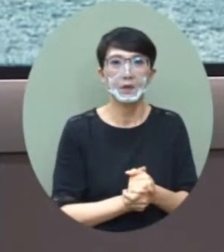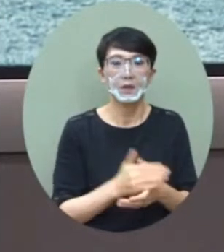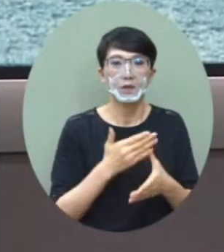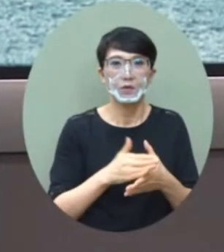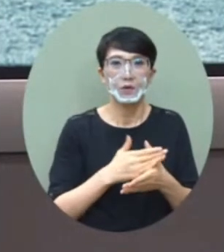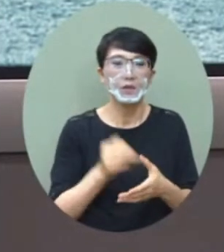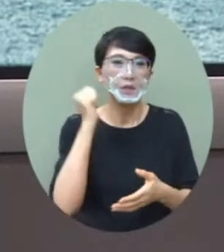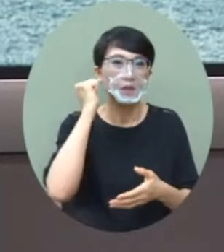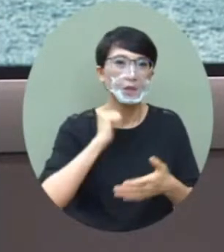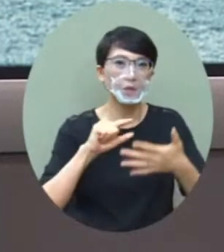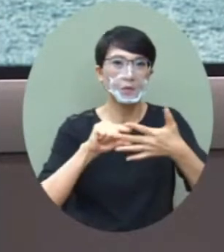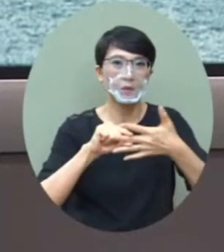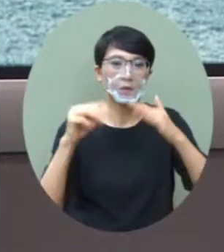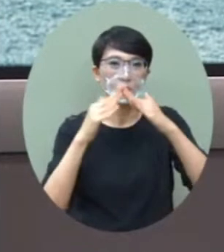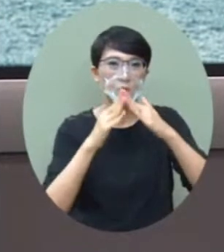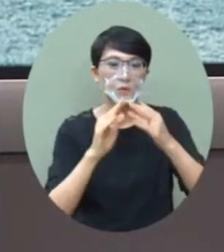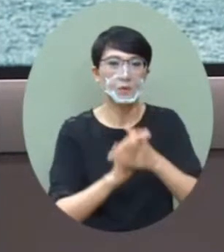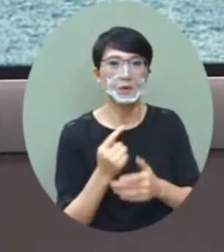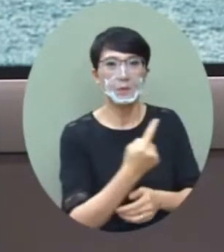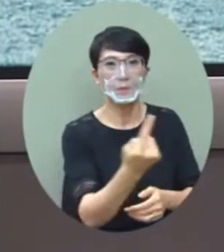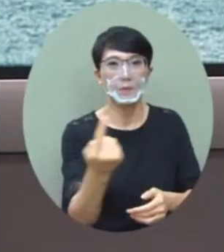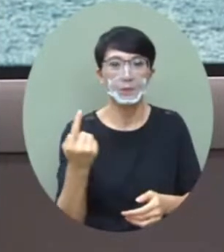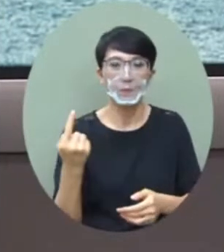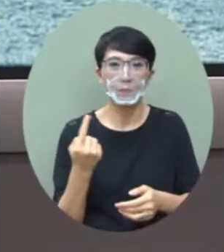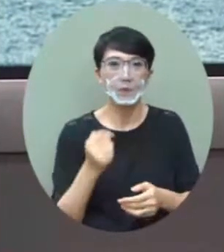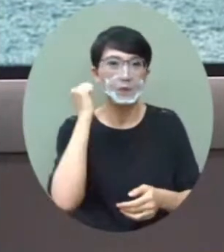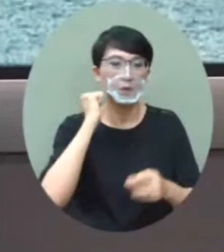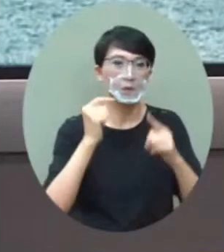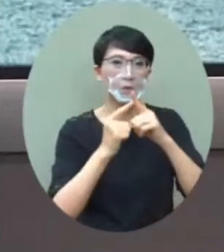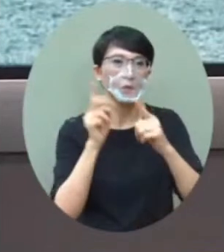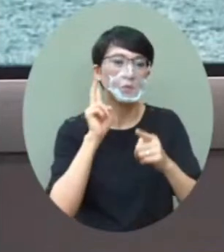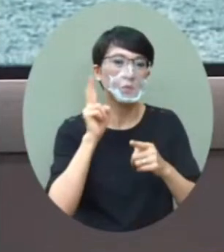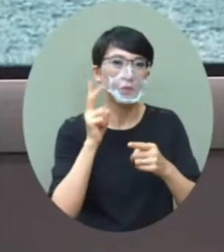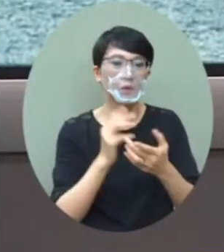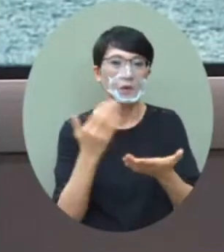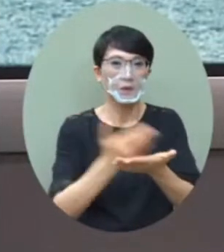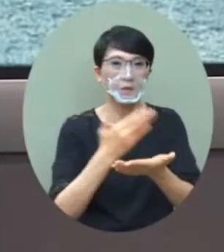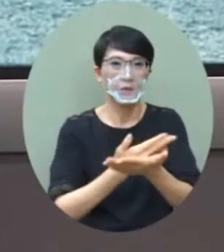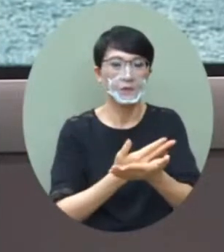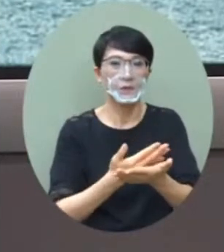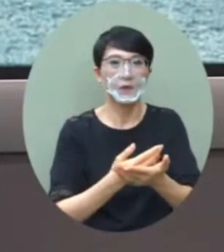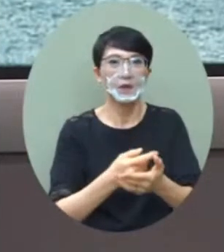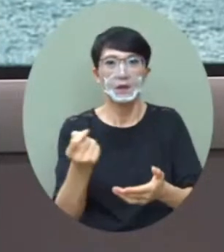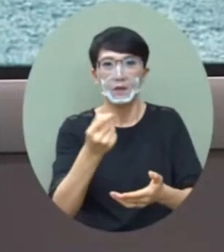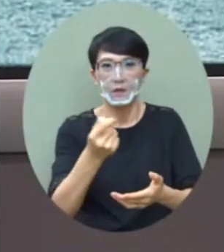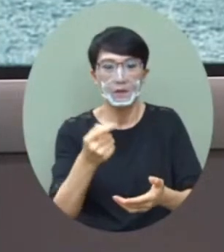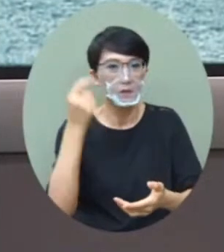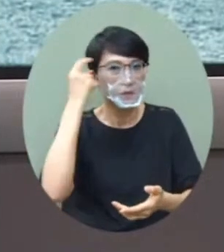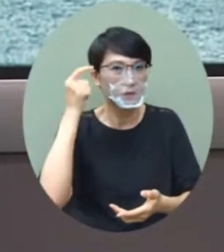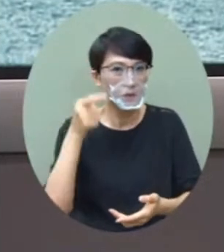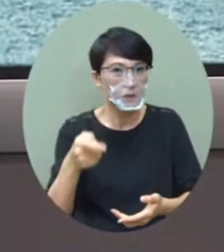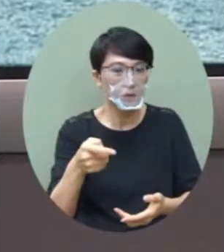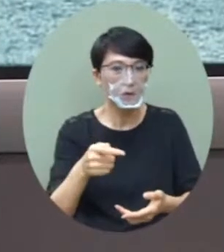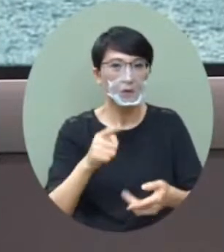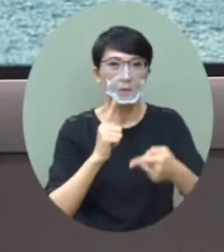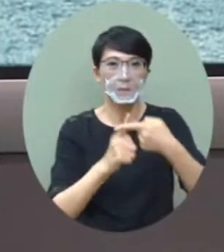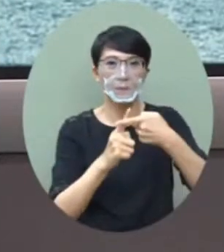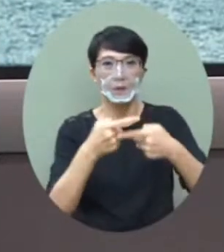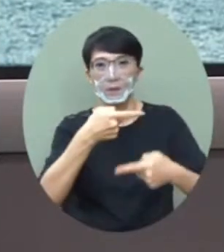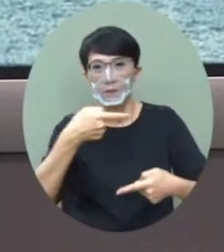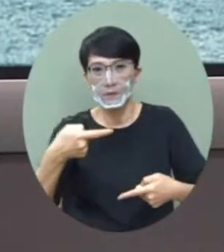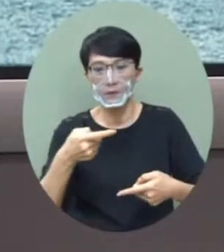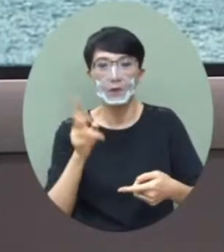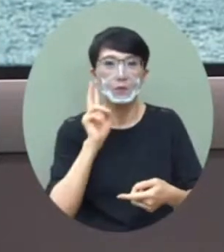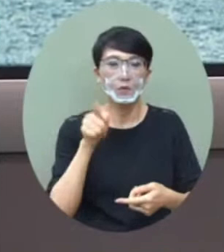Luckily, we're now using RAT more commonly. So if in a care home